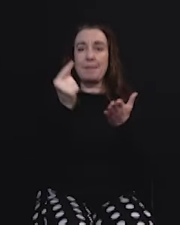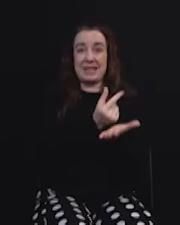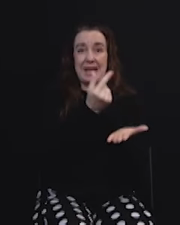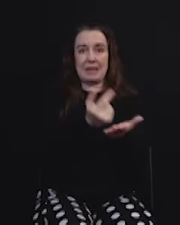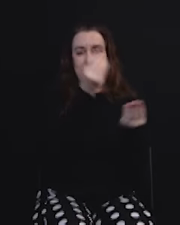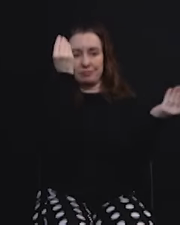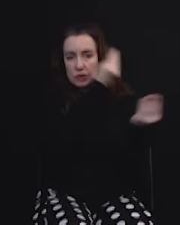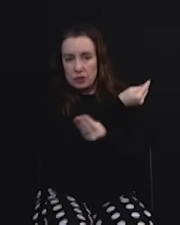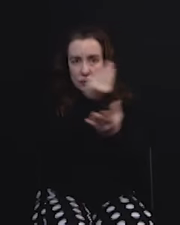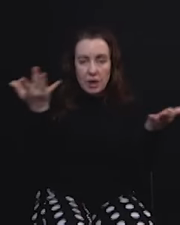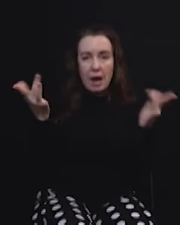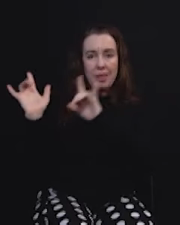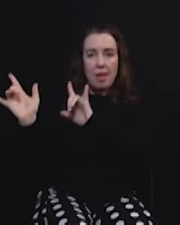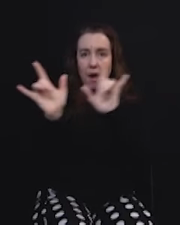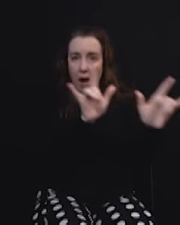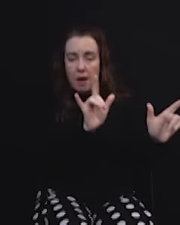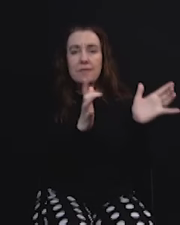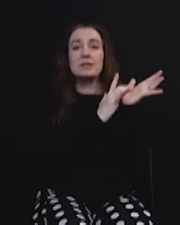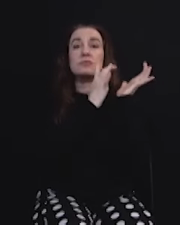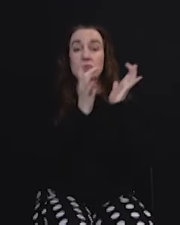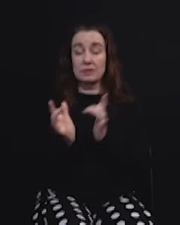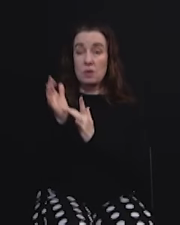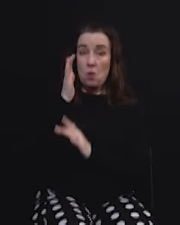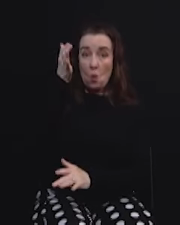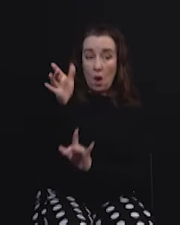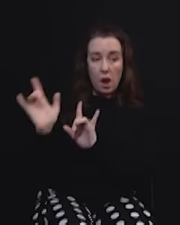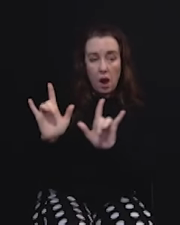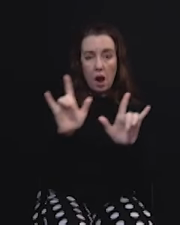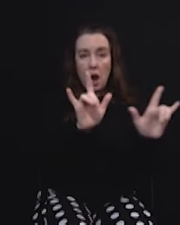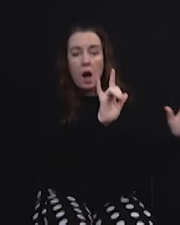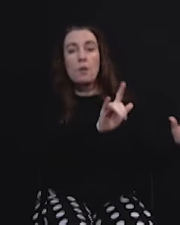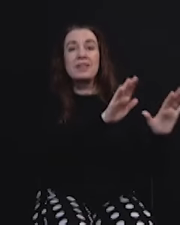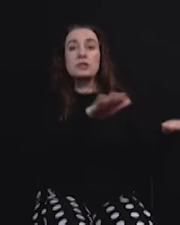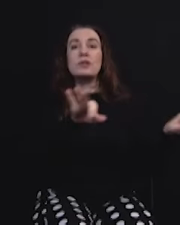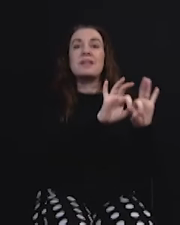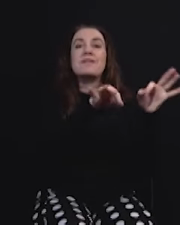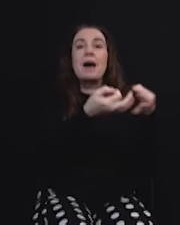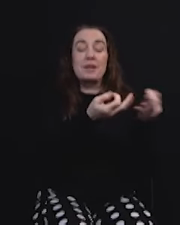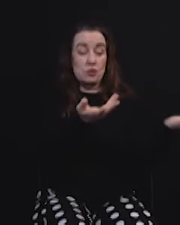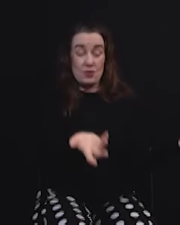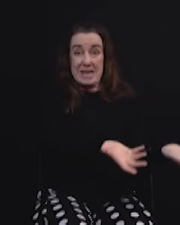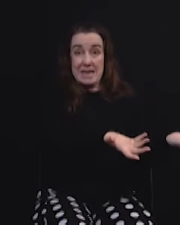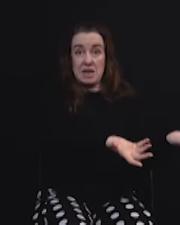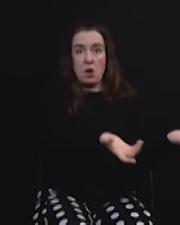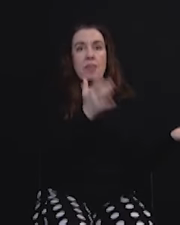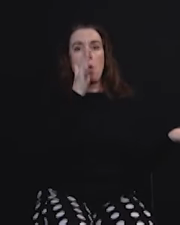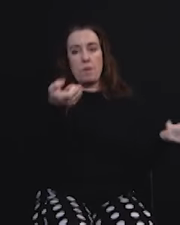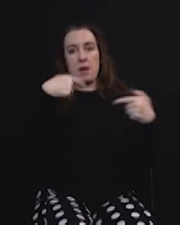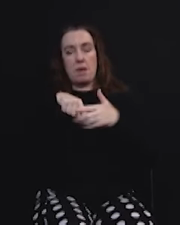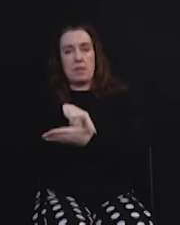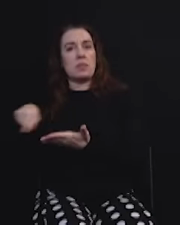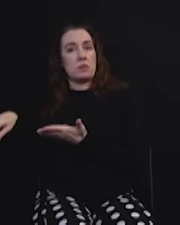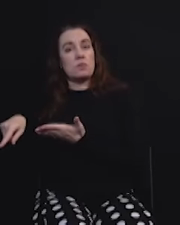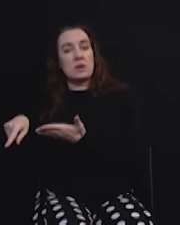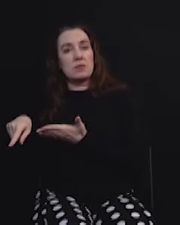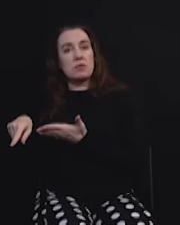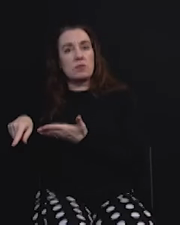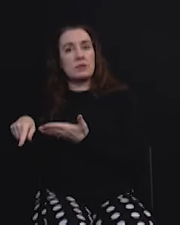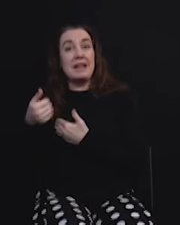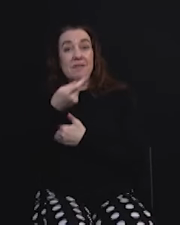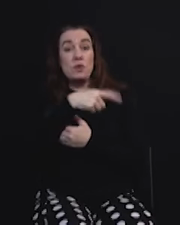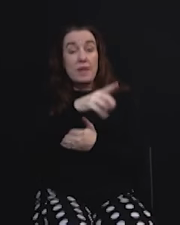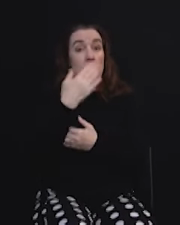share and show the love of Jesus with these children and with their families, those who are here and those who will be coming this week, Lord. Some of them